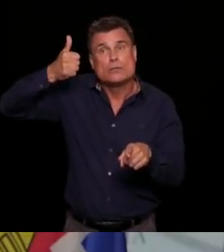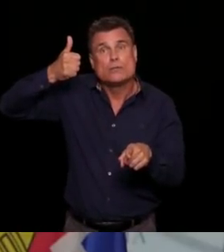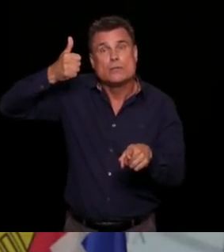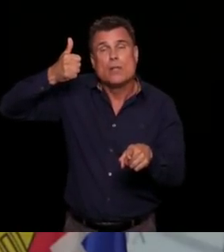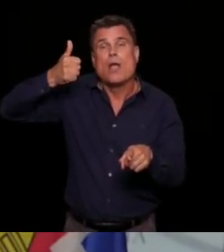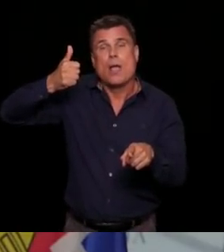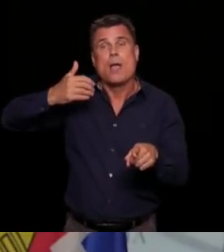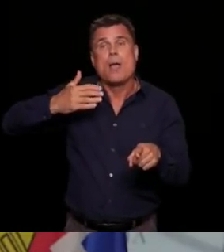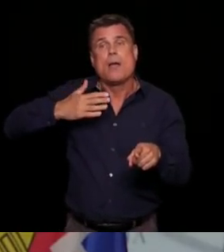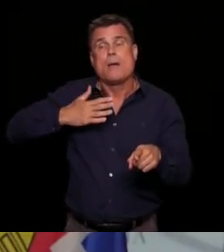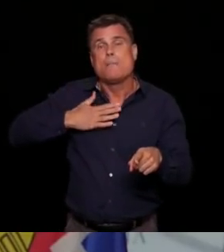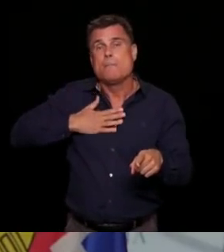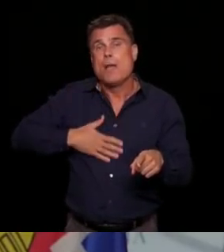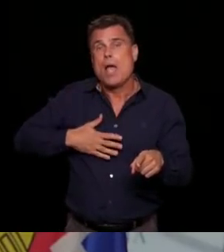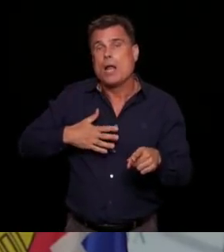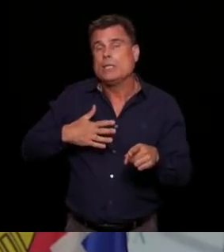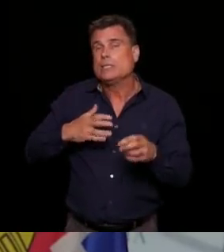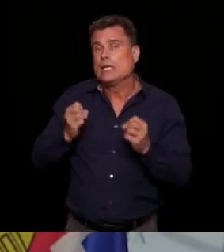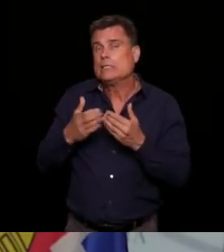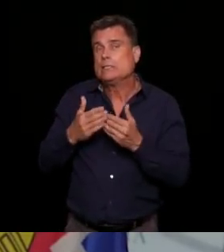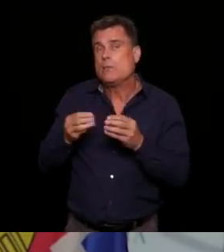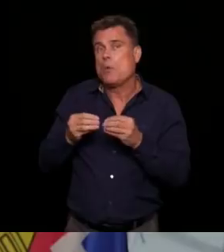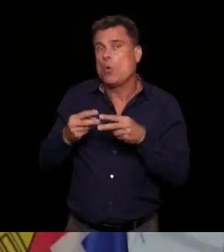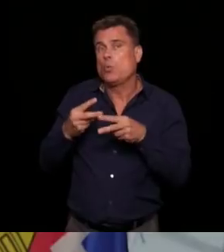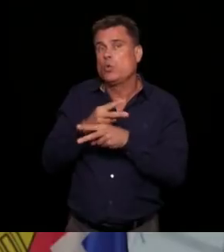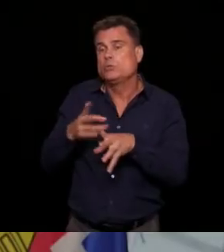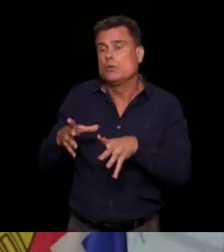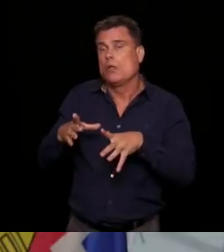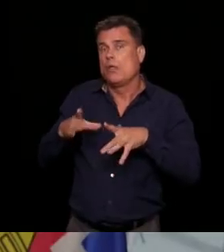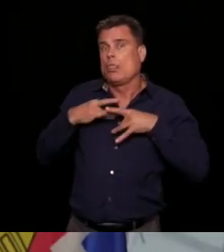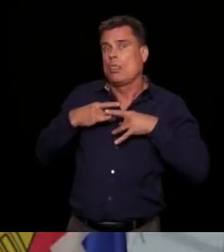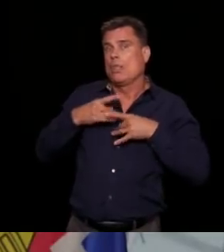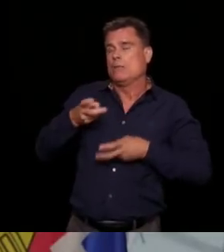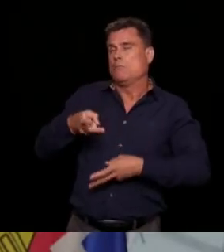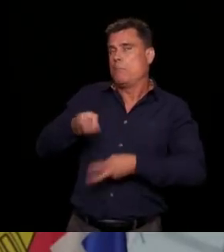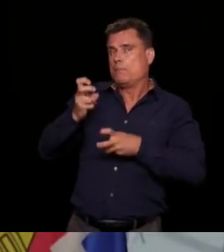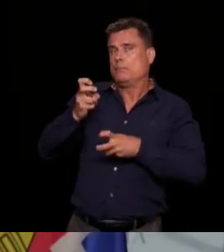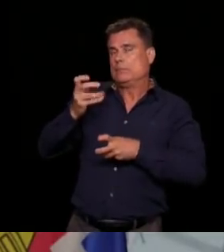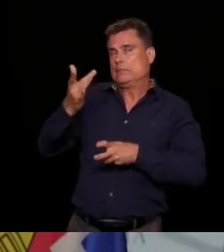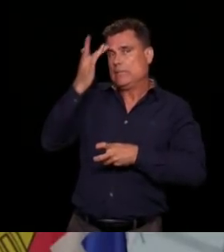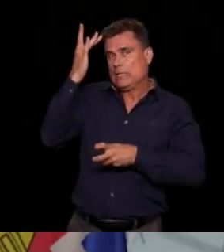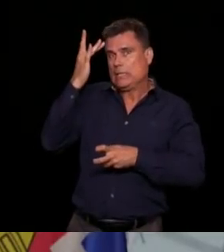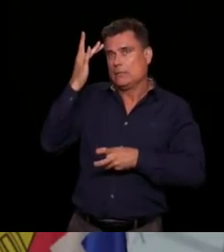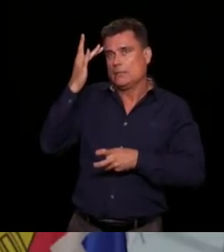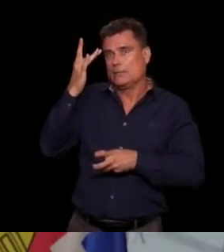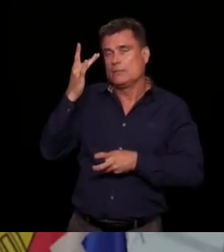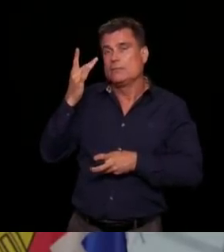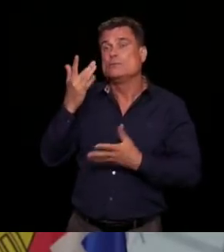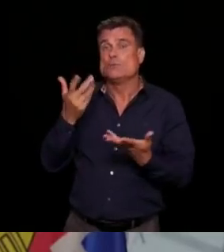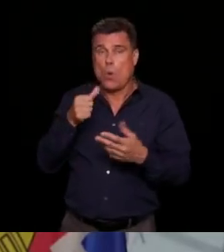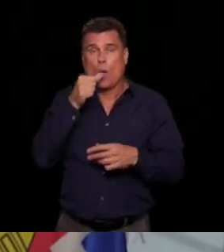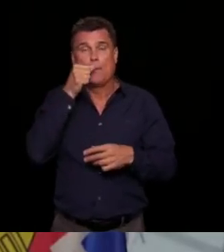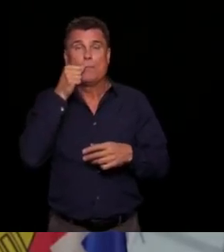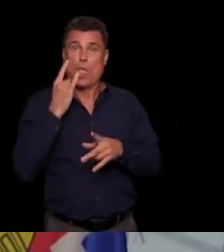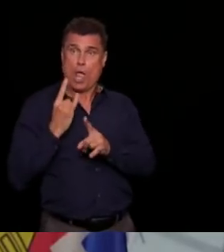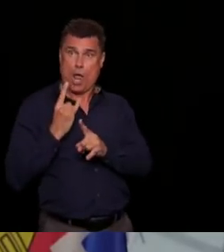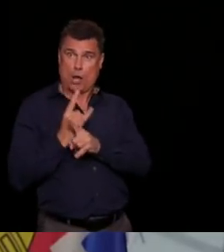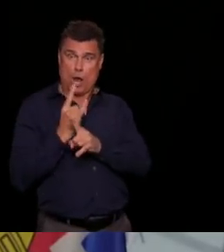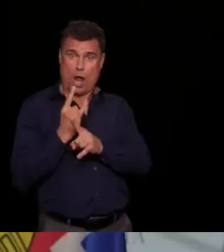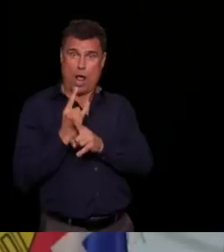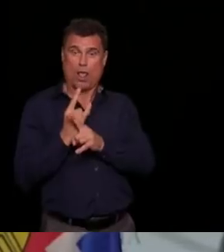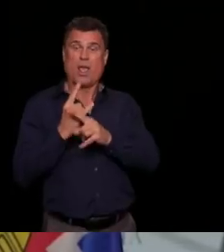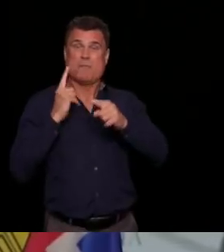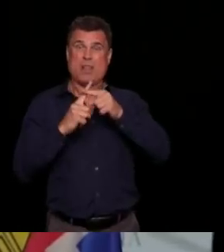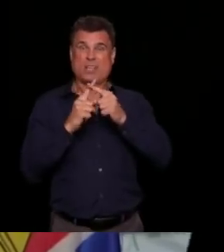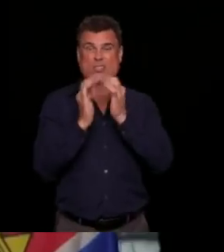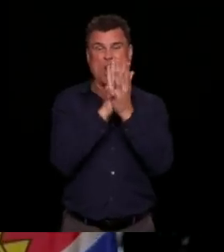from a disease control perspective, these would be particularly worrisome places to reopen.